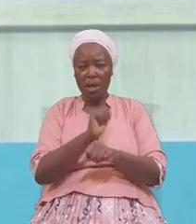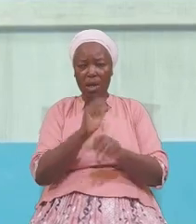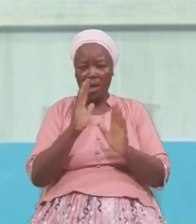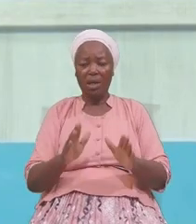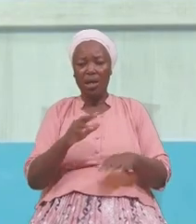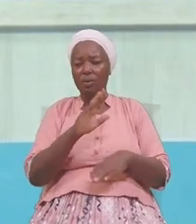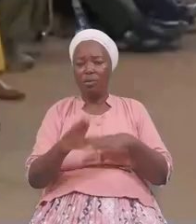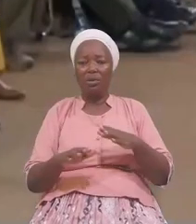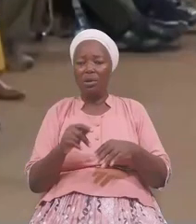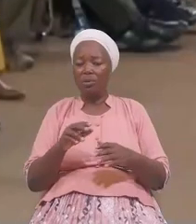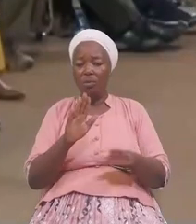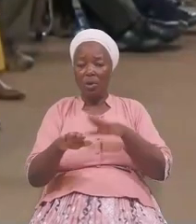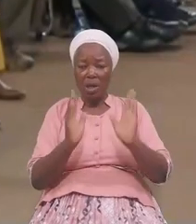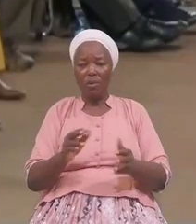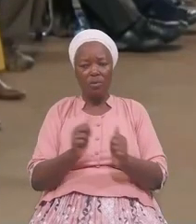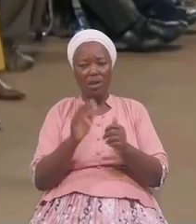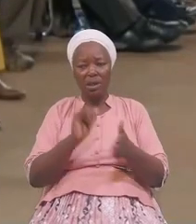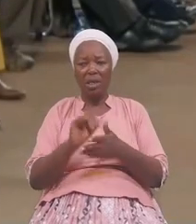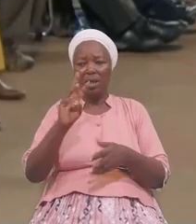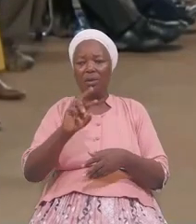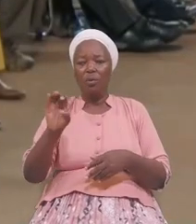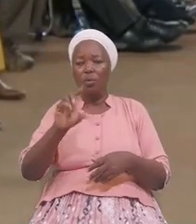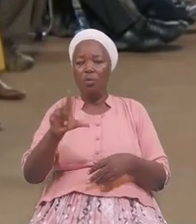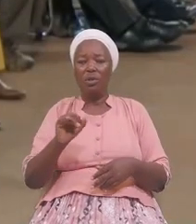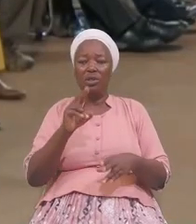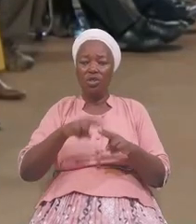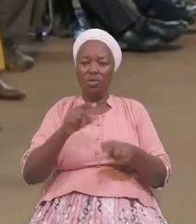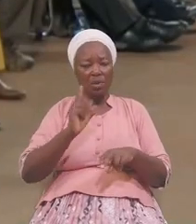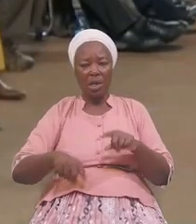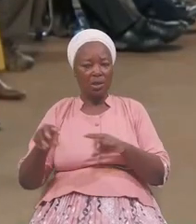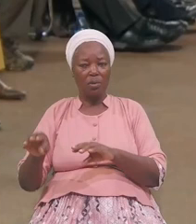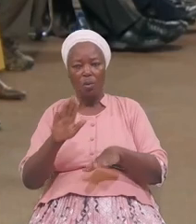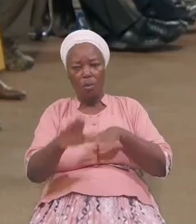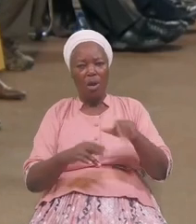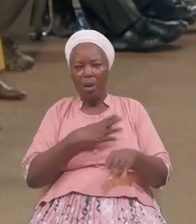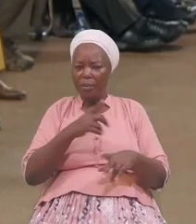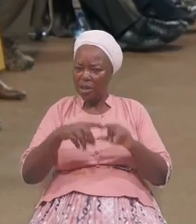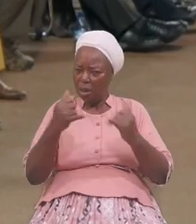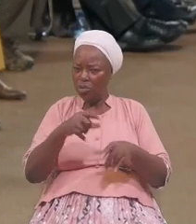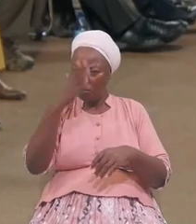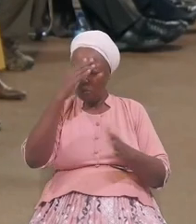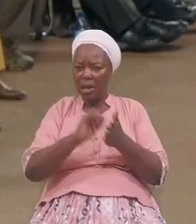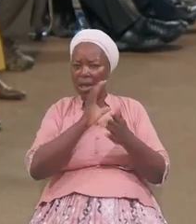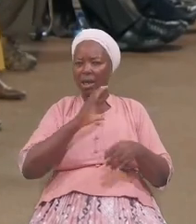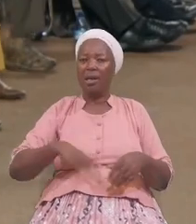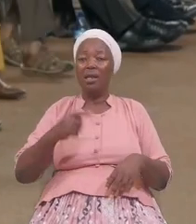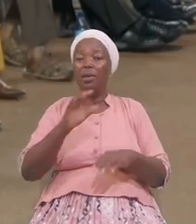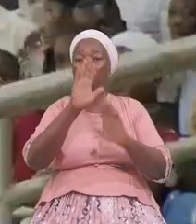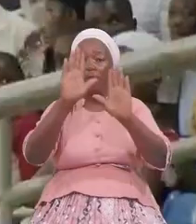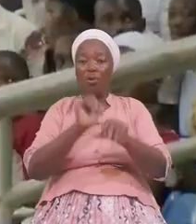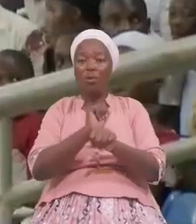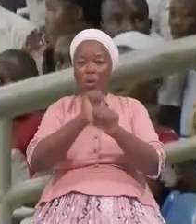that wheelchair, you cannot move. But now you know Christ, the miracle worker, at